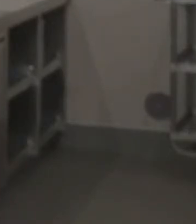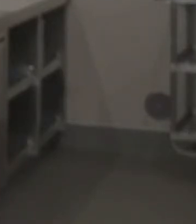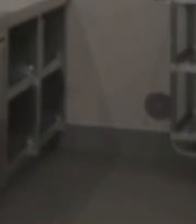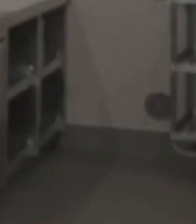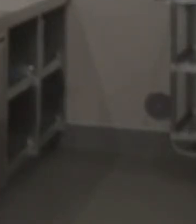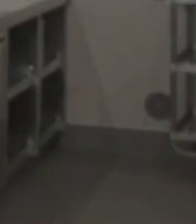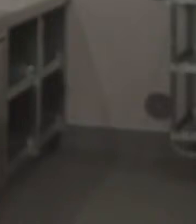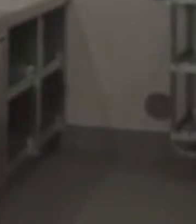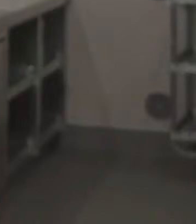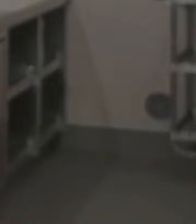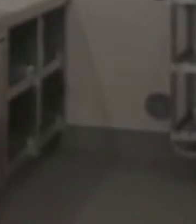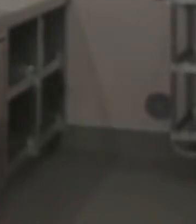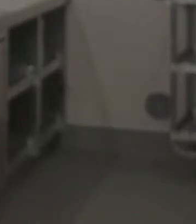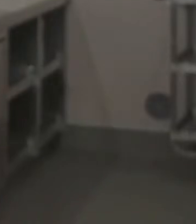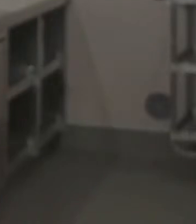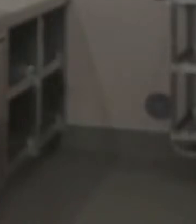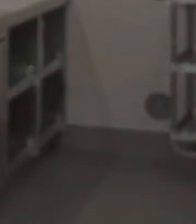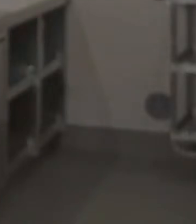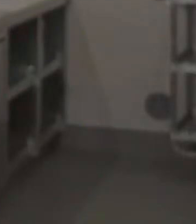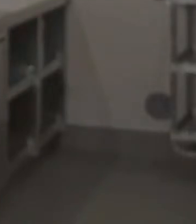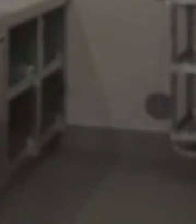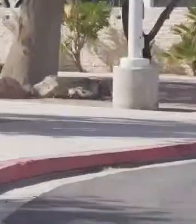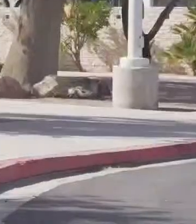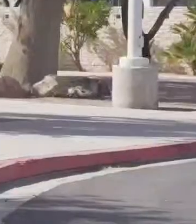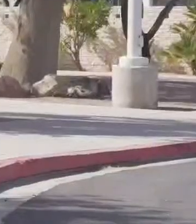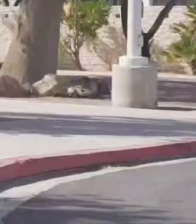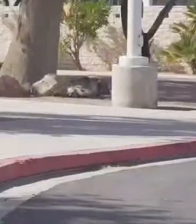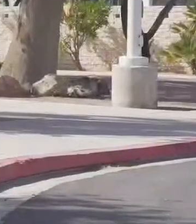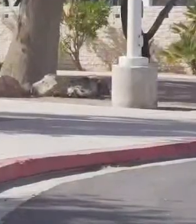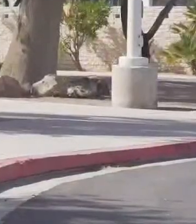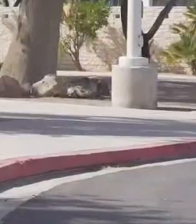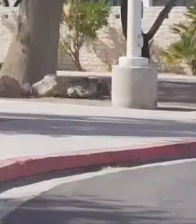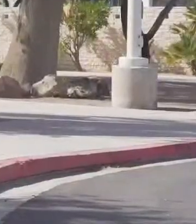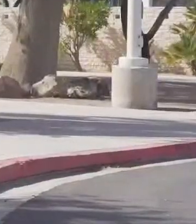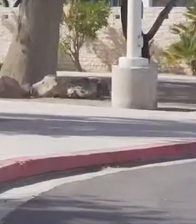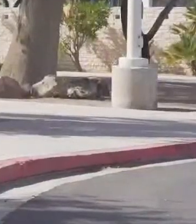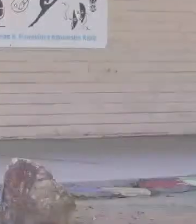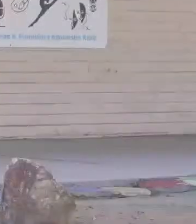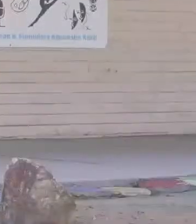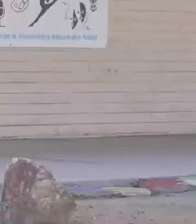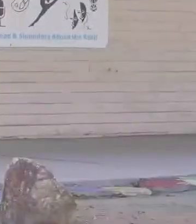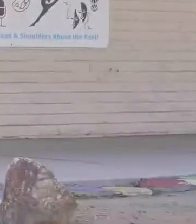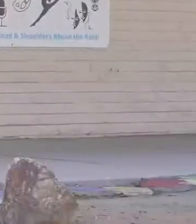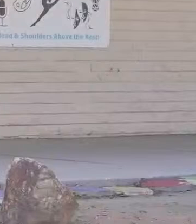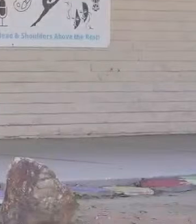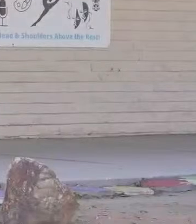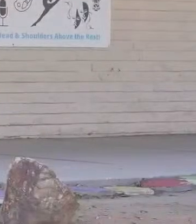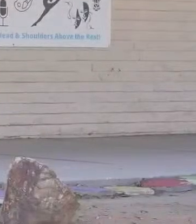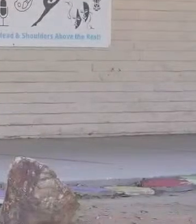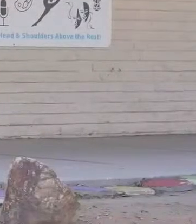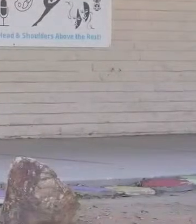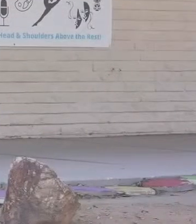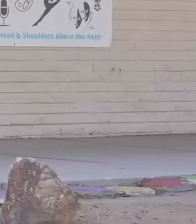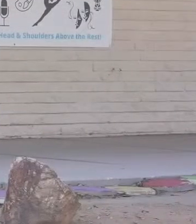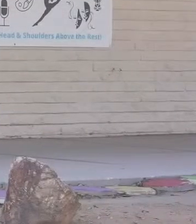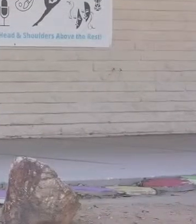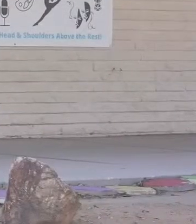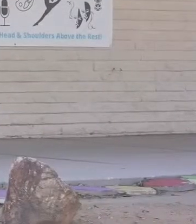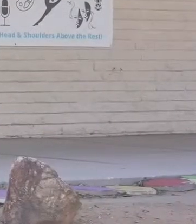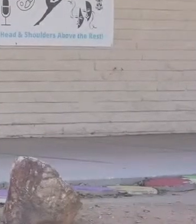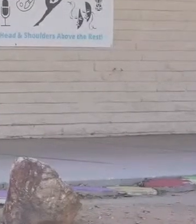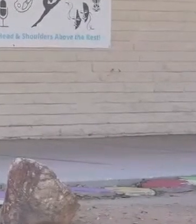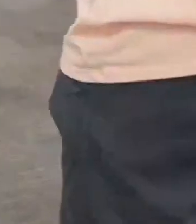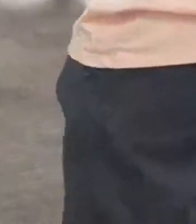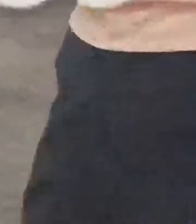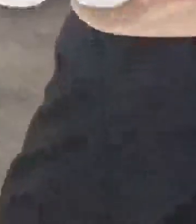visit this North Las Vegas elementary school, and we met some very talented students and staff. Let's go from the